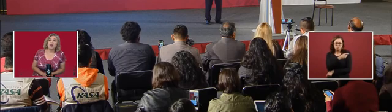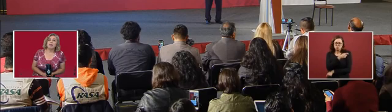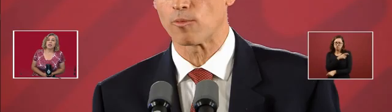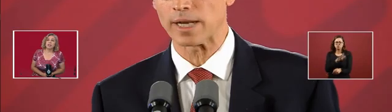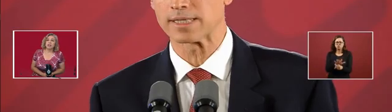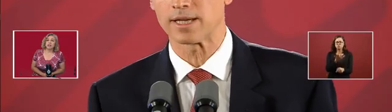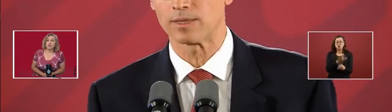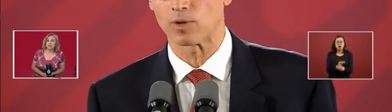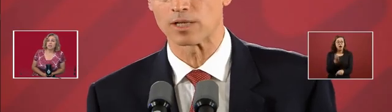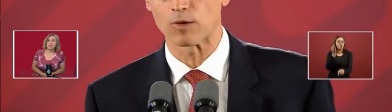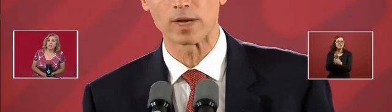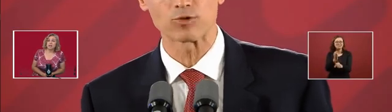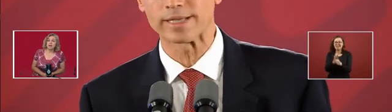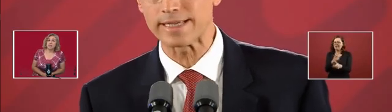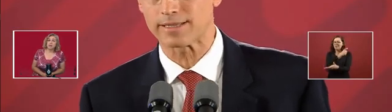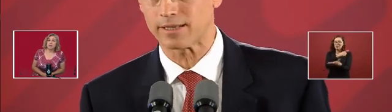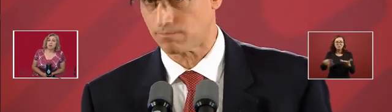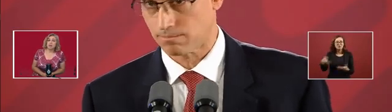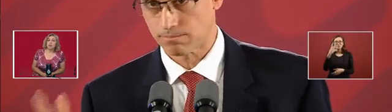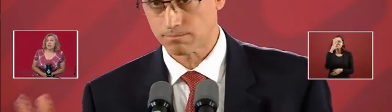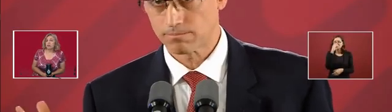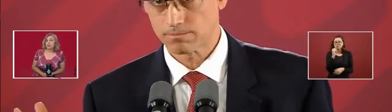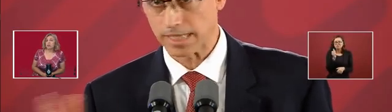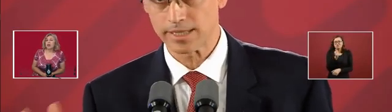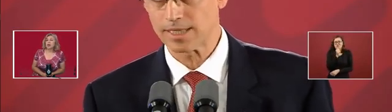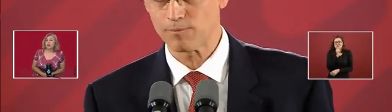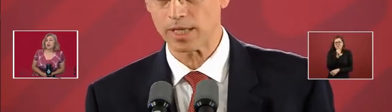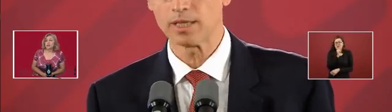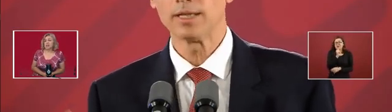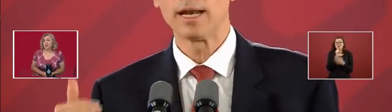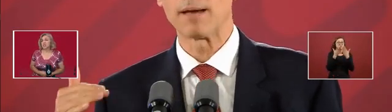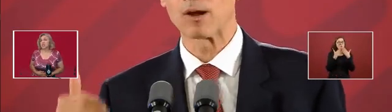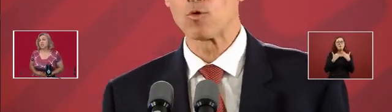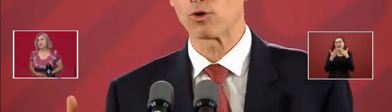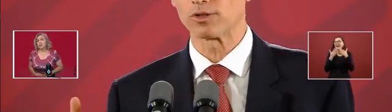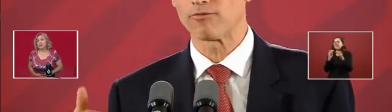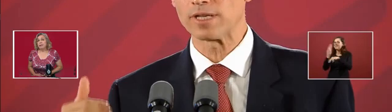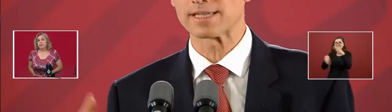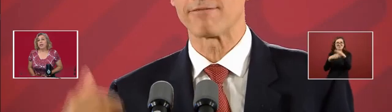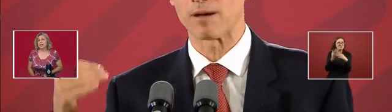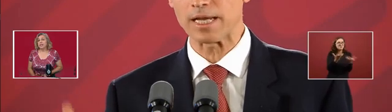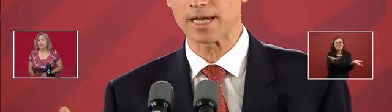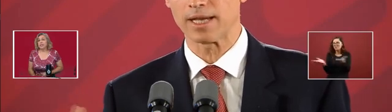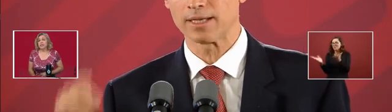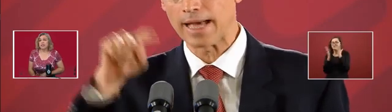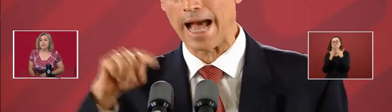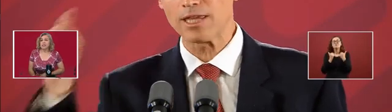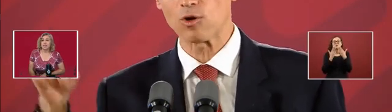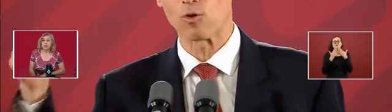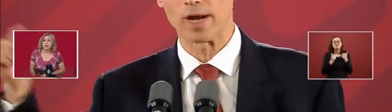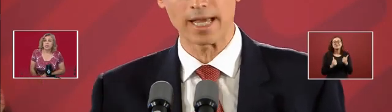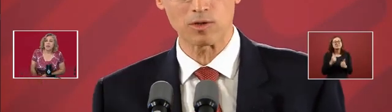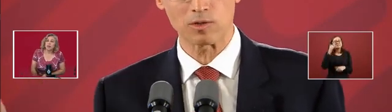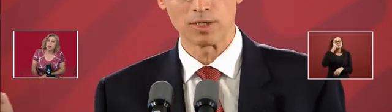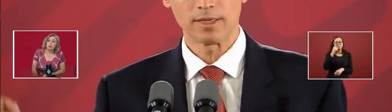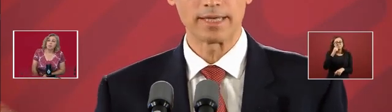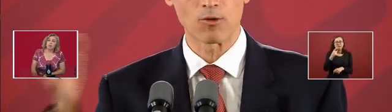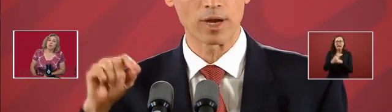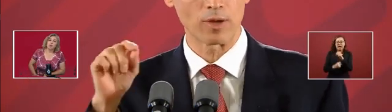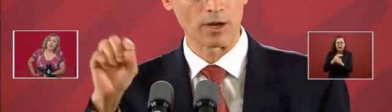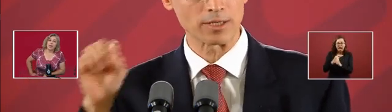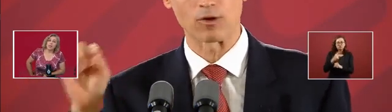población que va a That's ser the susceptible y la population población that que se va a vacunar. that is Preferiría going to irnos be ya hablando de influenza vaccinated. para no confundirlo con We want to make sure that preparaciones. you're not